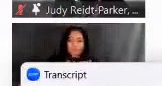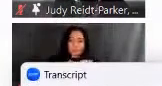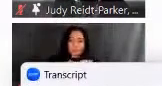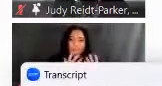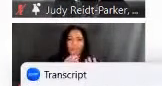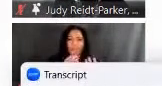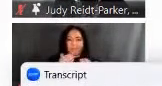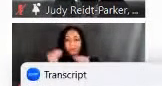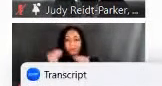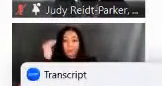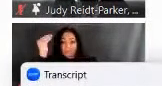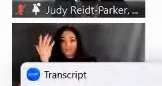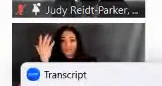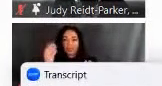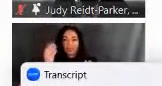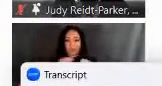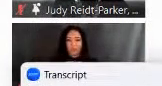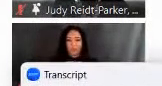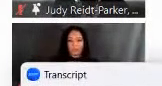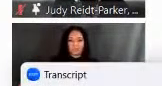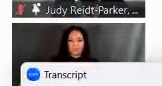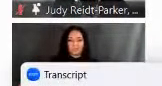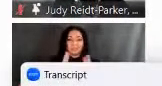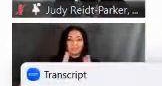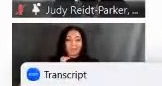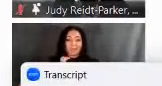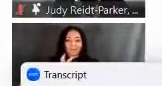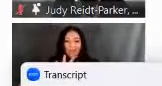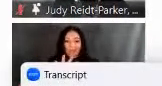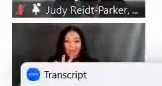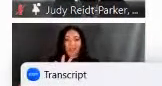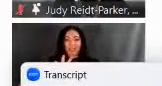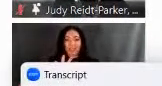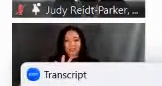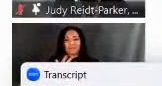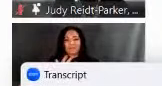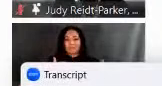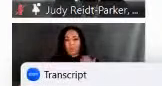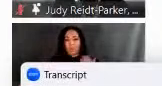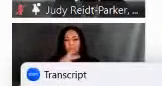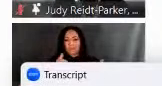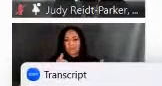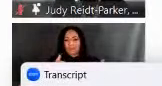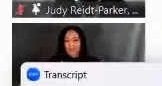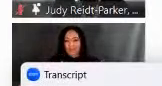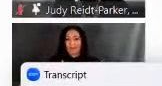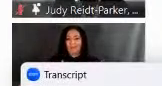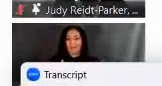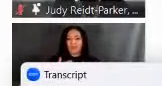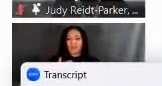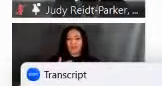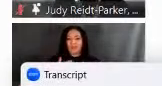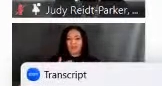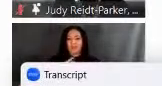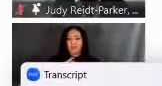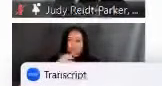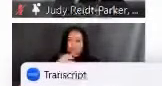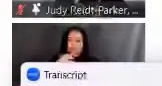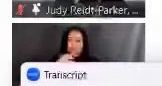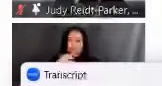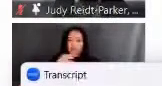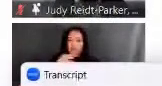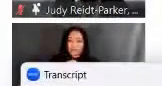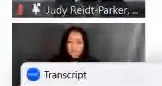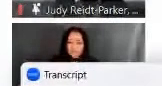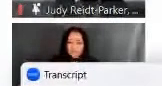Title V state preschool programs have the Preschool Learning Foundations, they lack designated state-paid professional development